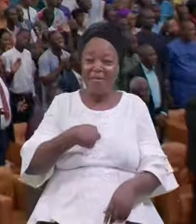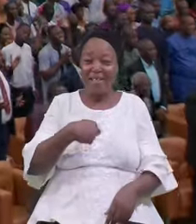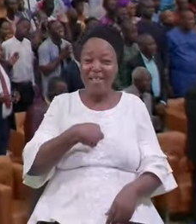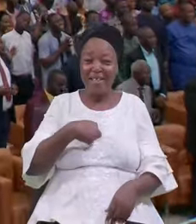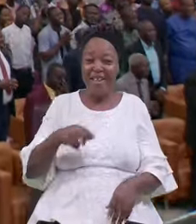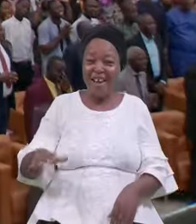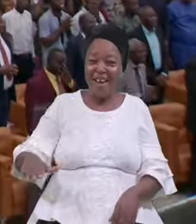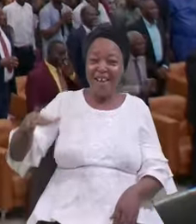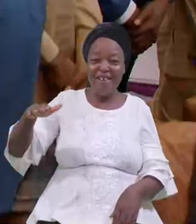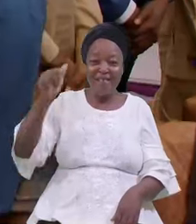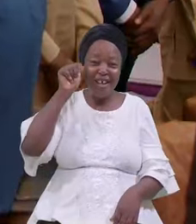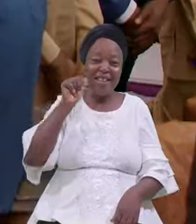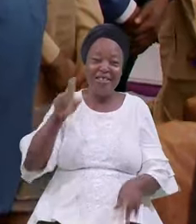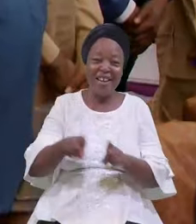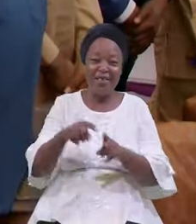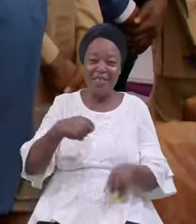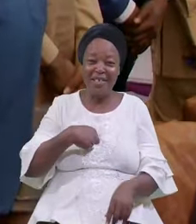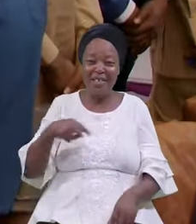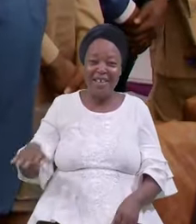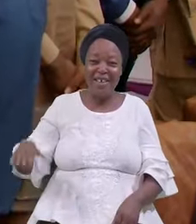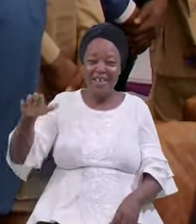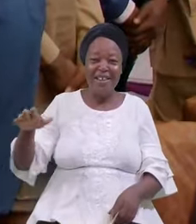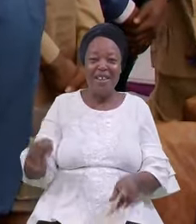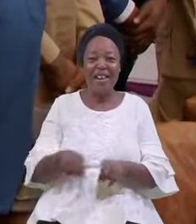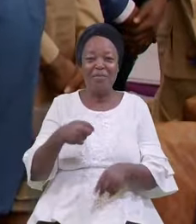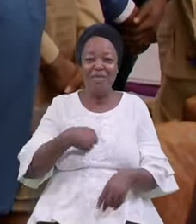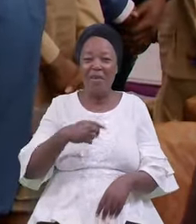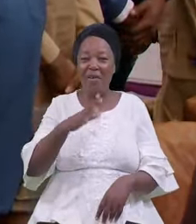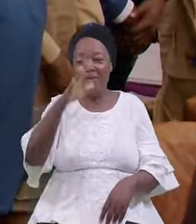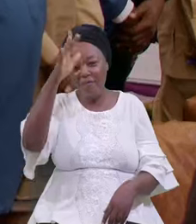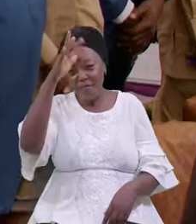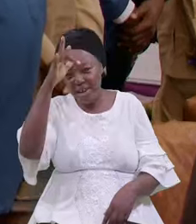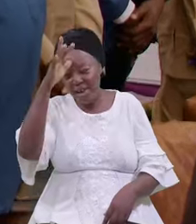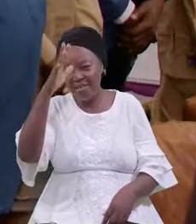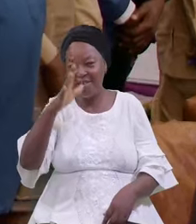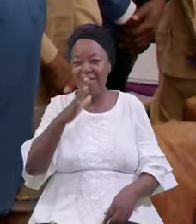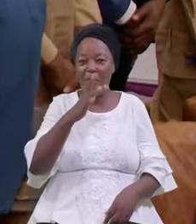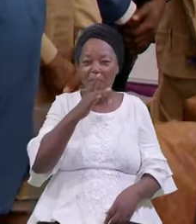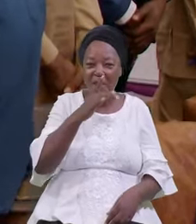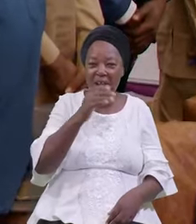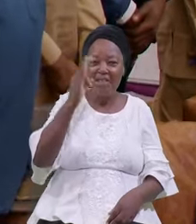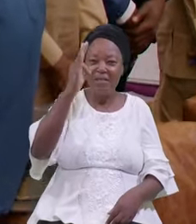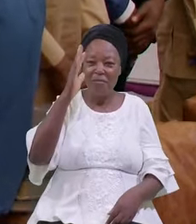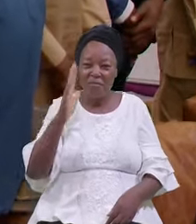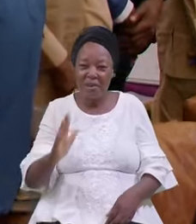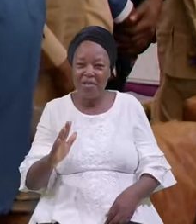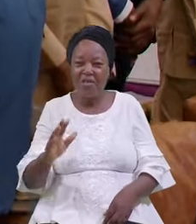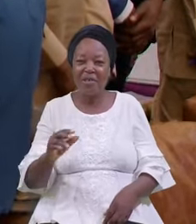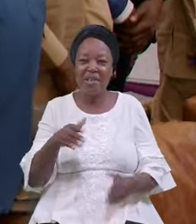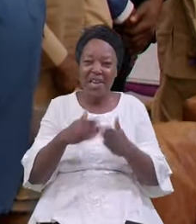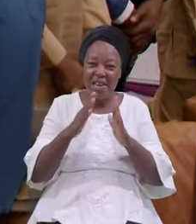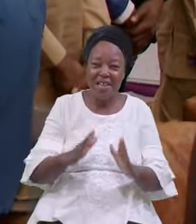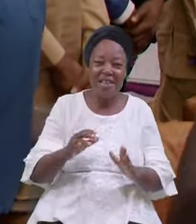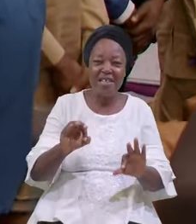said adults like me, fathers, mothers, pastors, ministers,